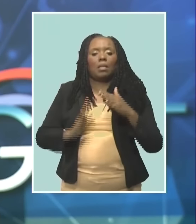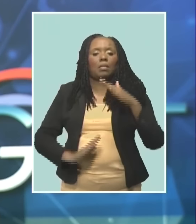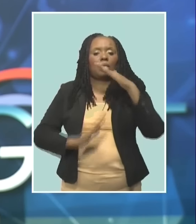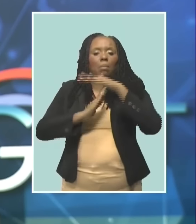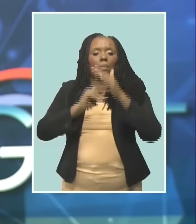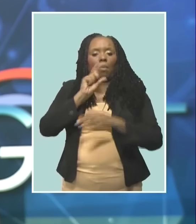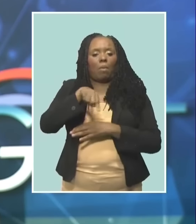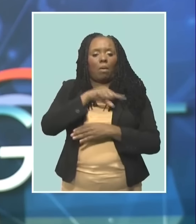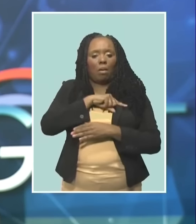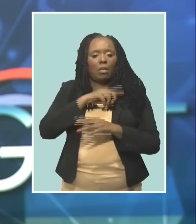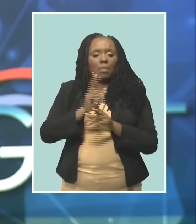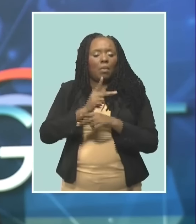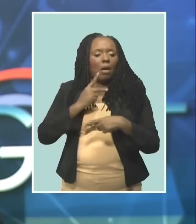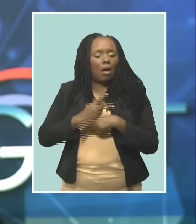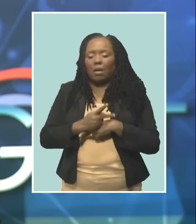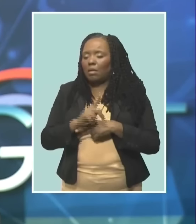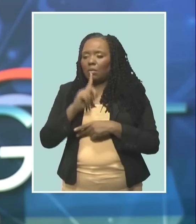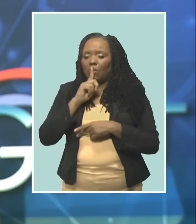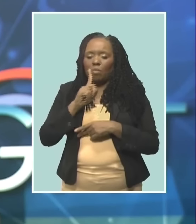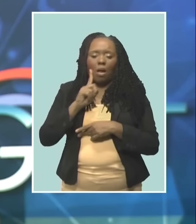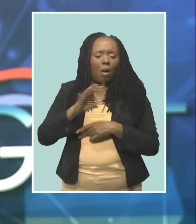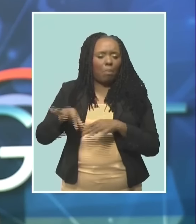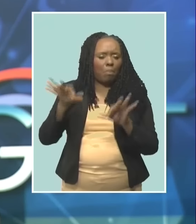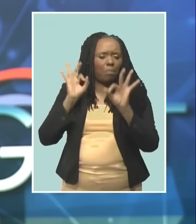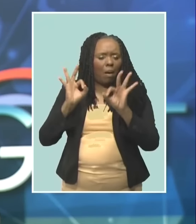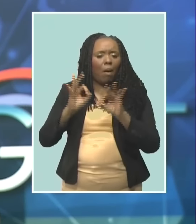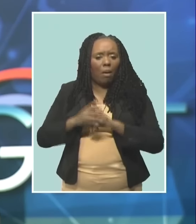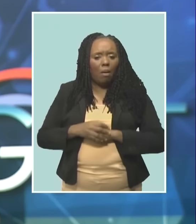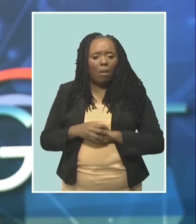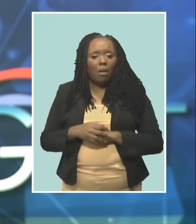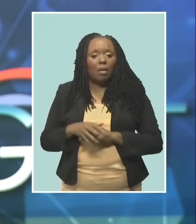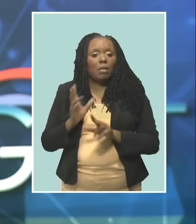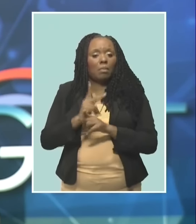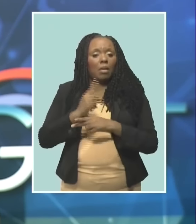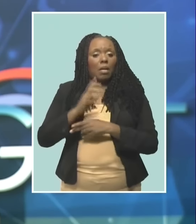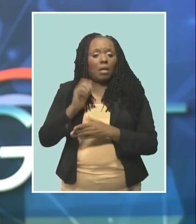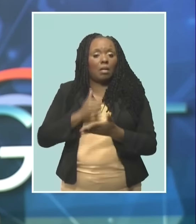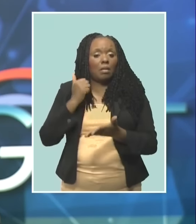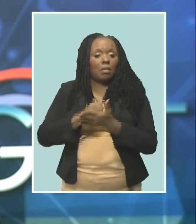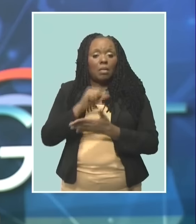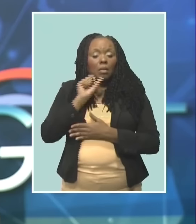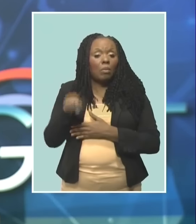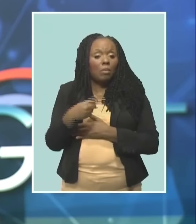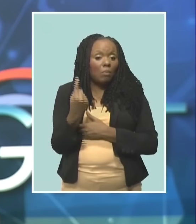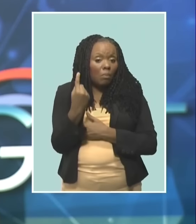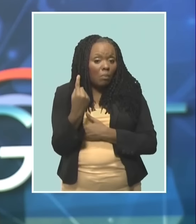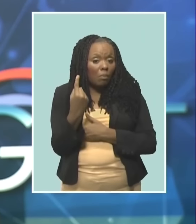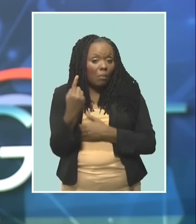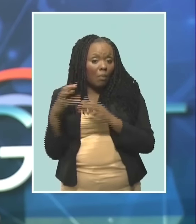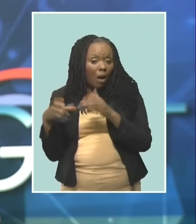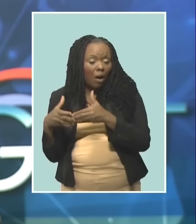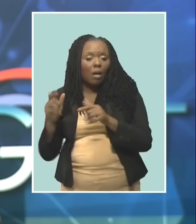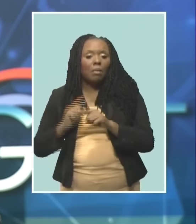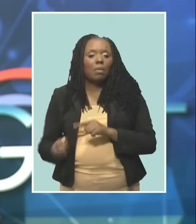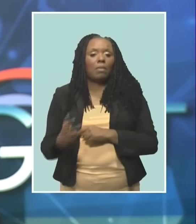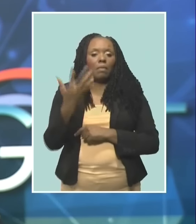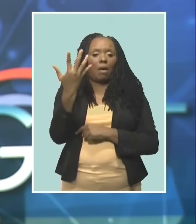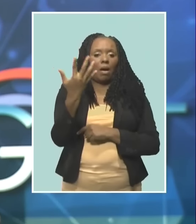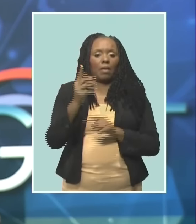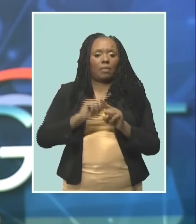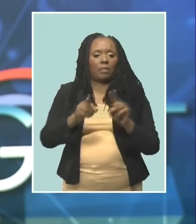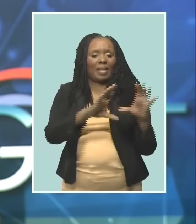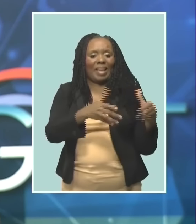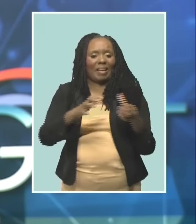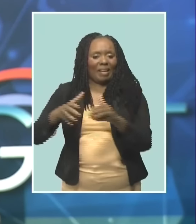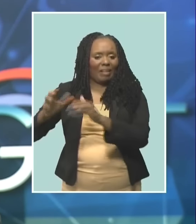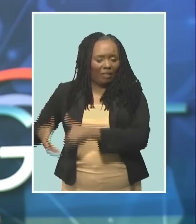are second to none. He points out the products approved are not just in one product line, but across 5 different